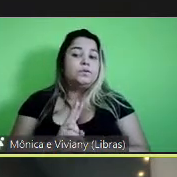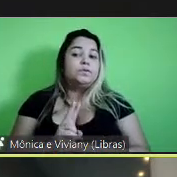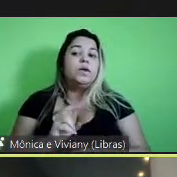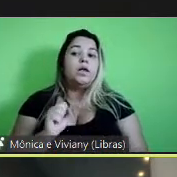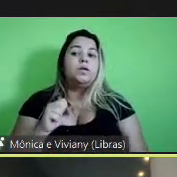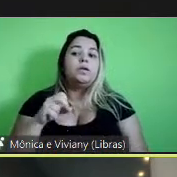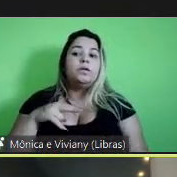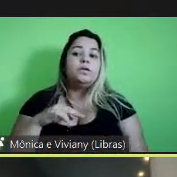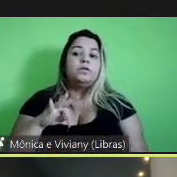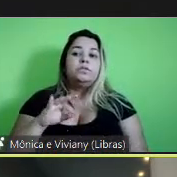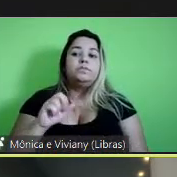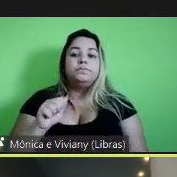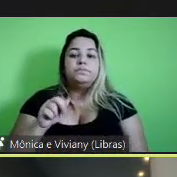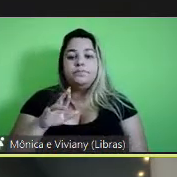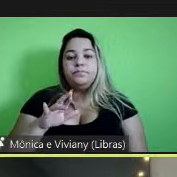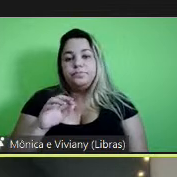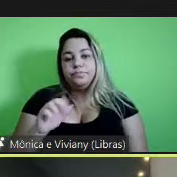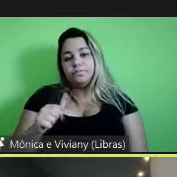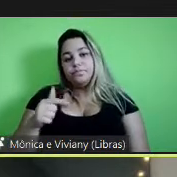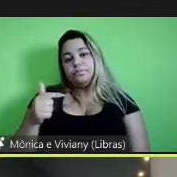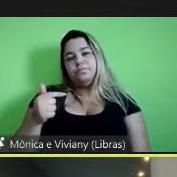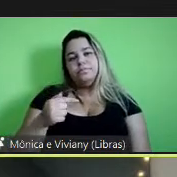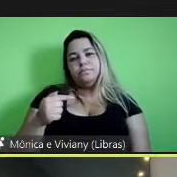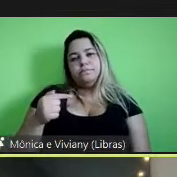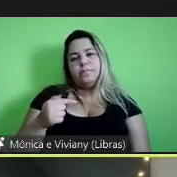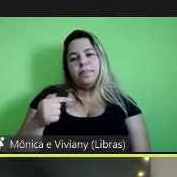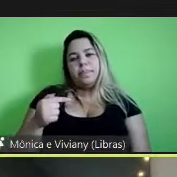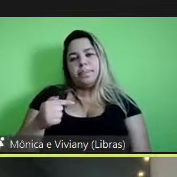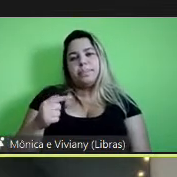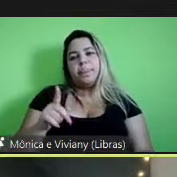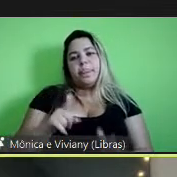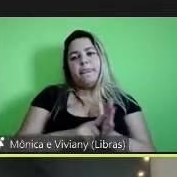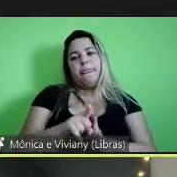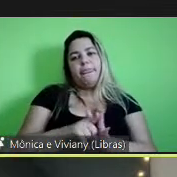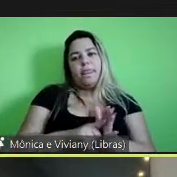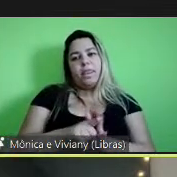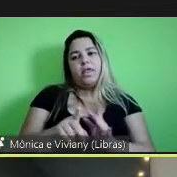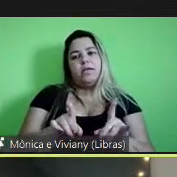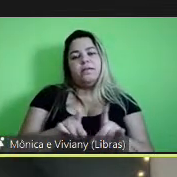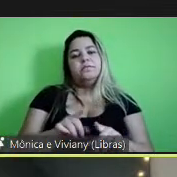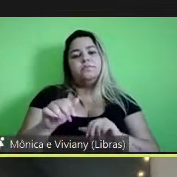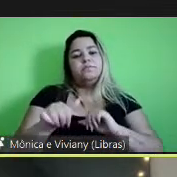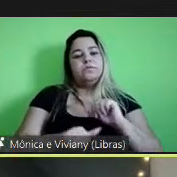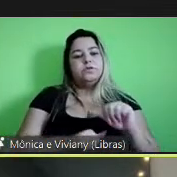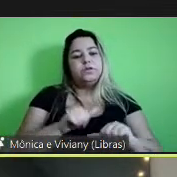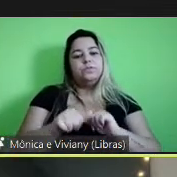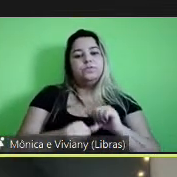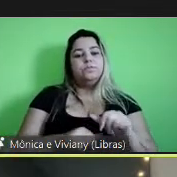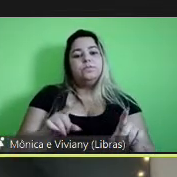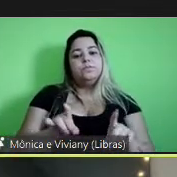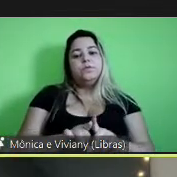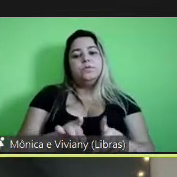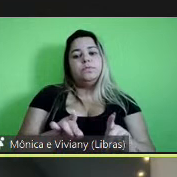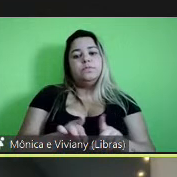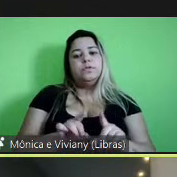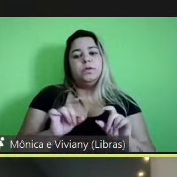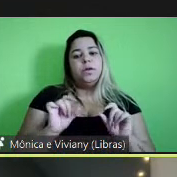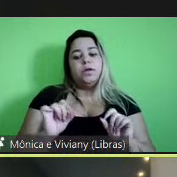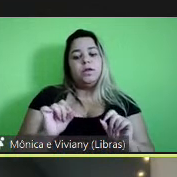that takes care of that. The 7th one is about research, innovation, and knowledge in food and